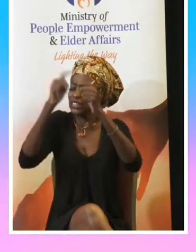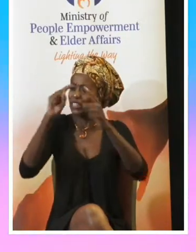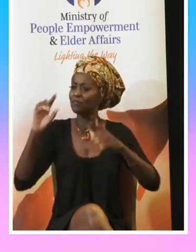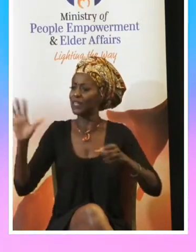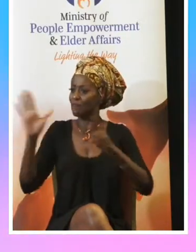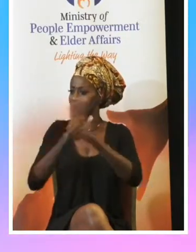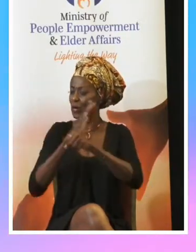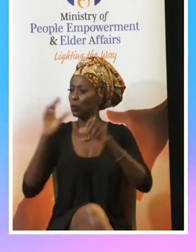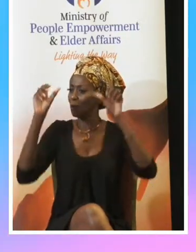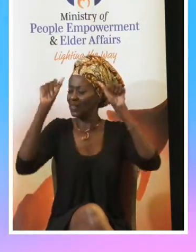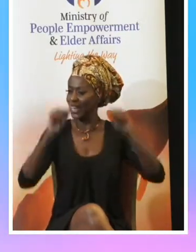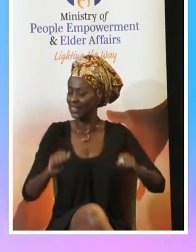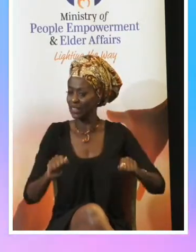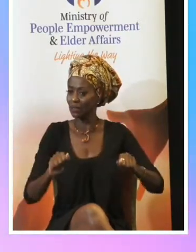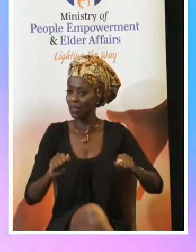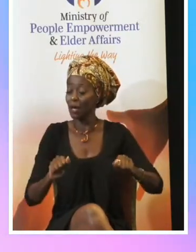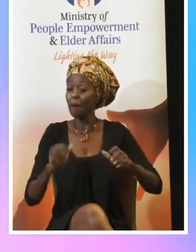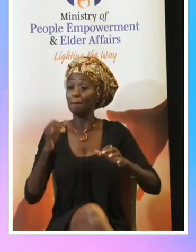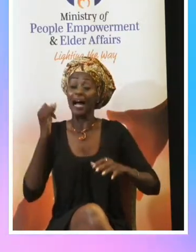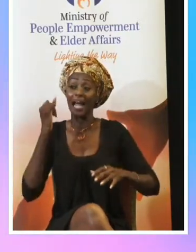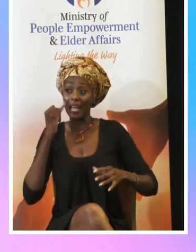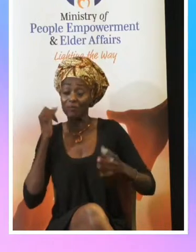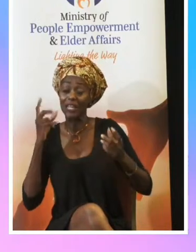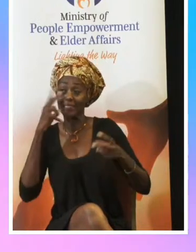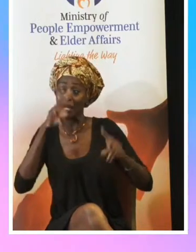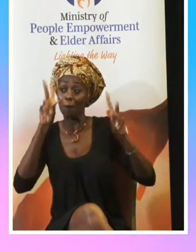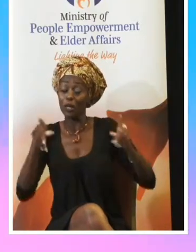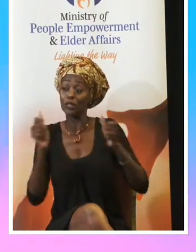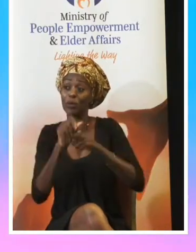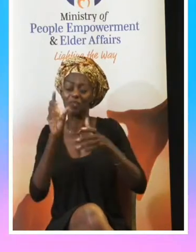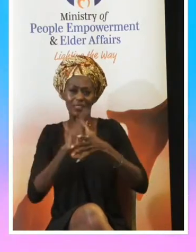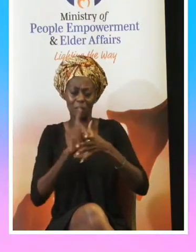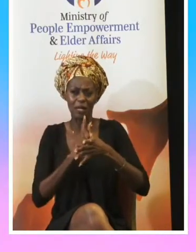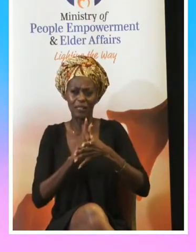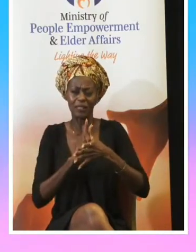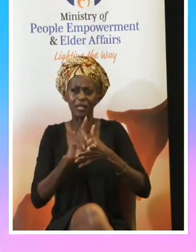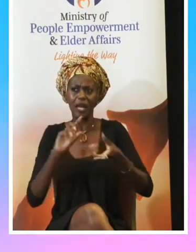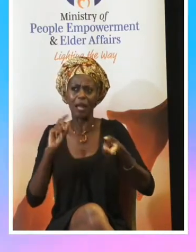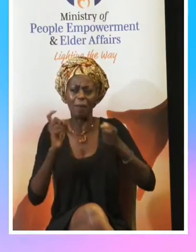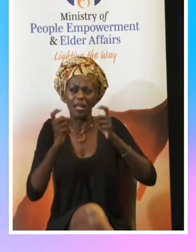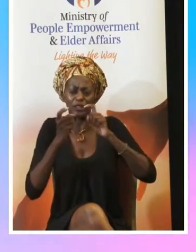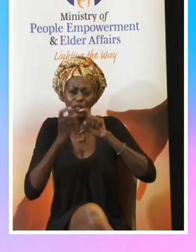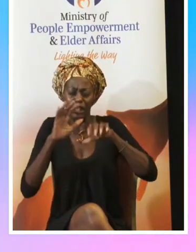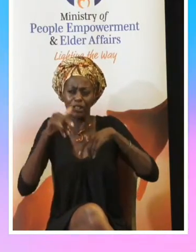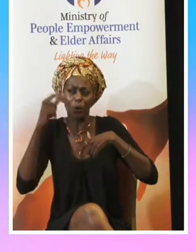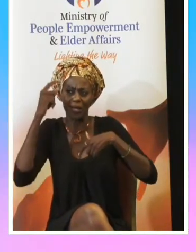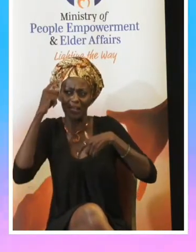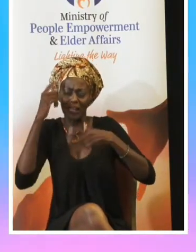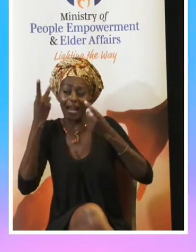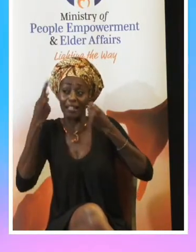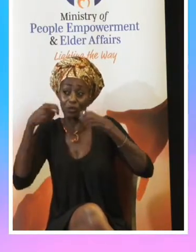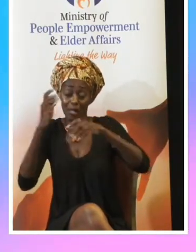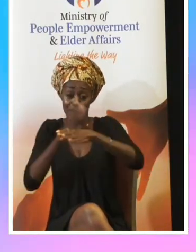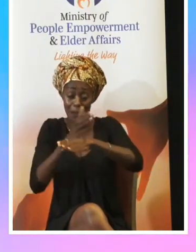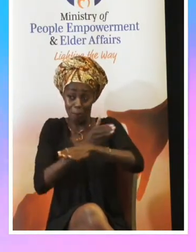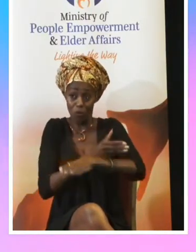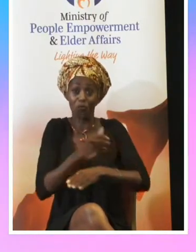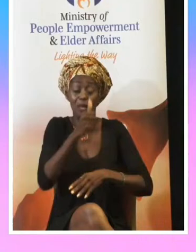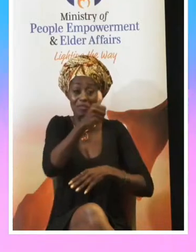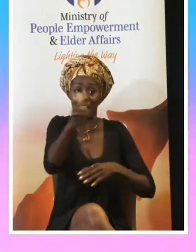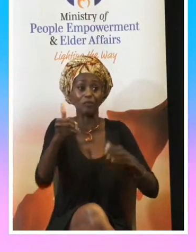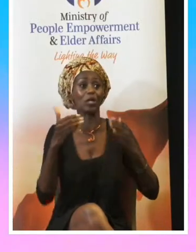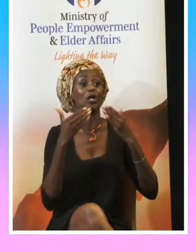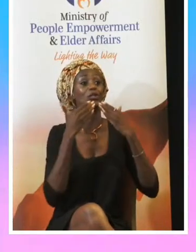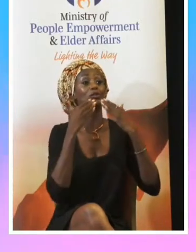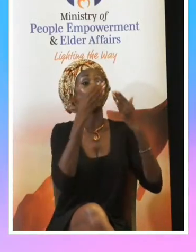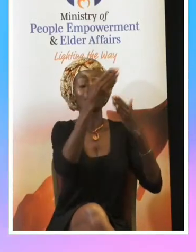disability that would have achieved so much, they might just change their mindset and want to do better for themselves. So thank you